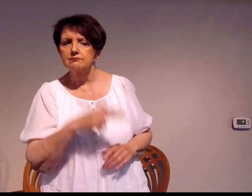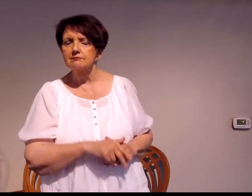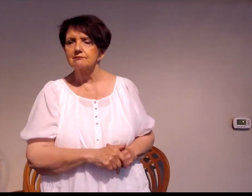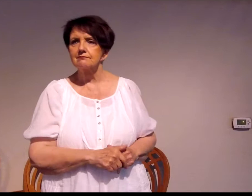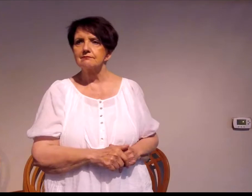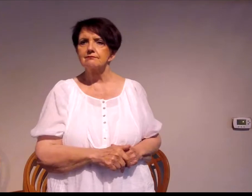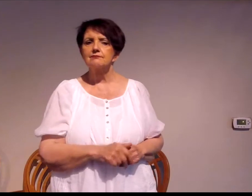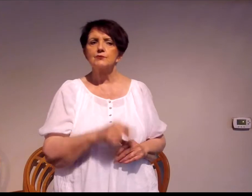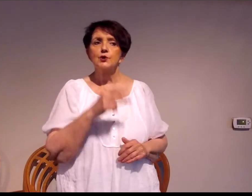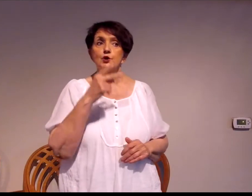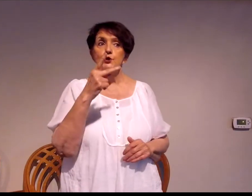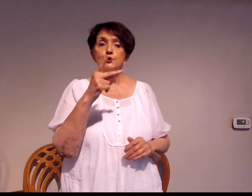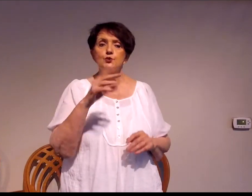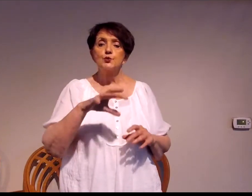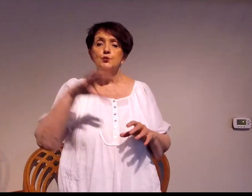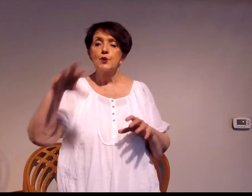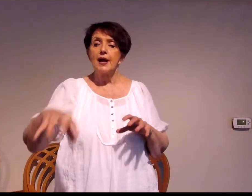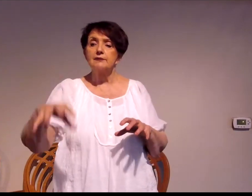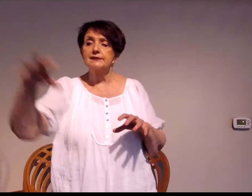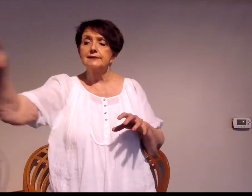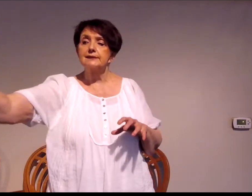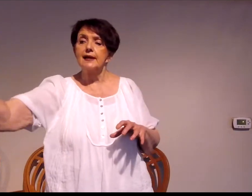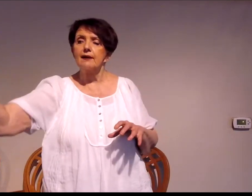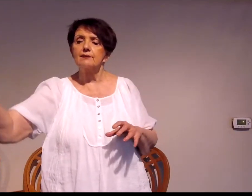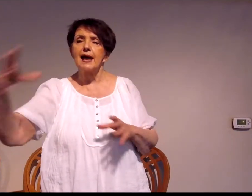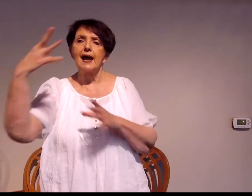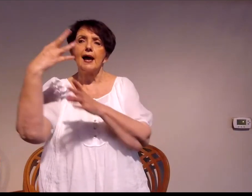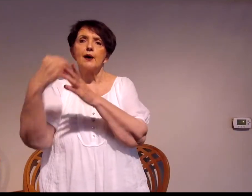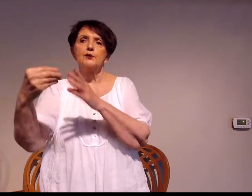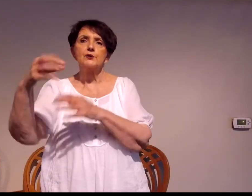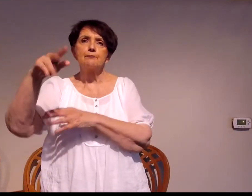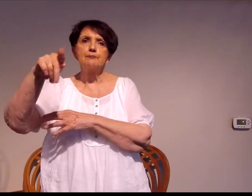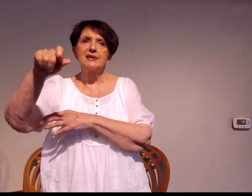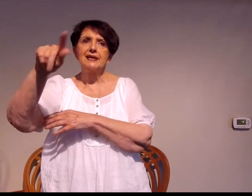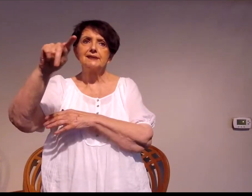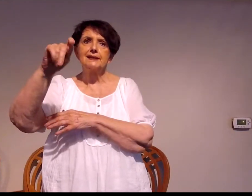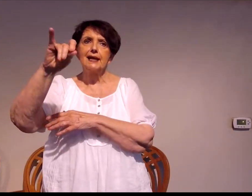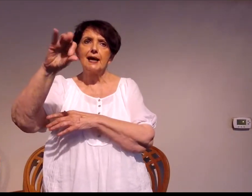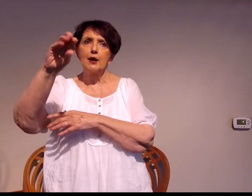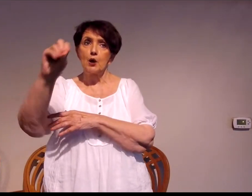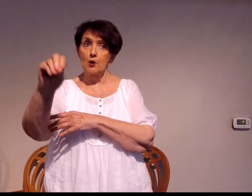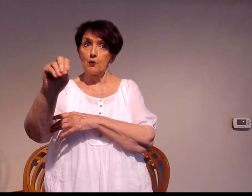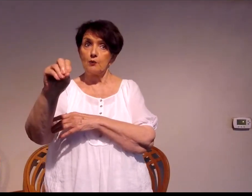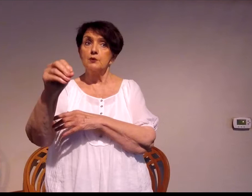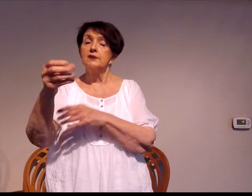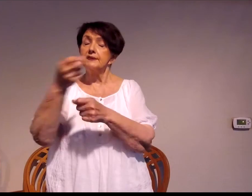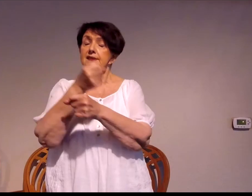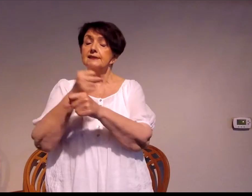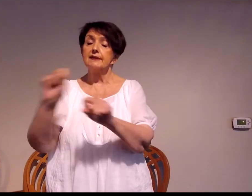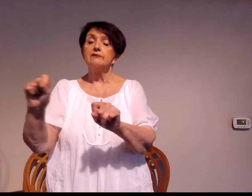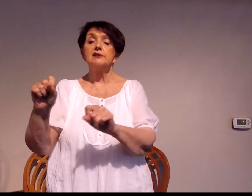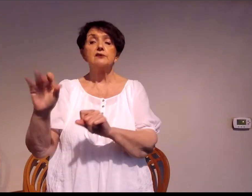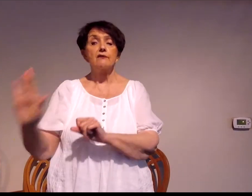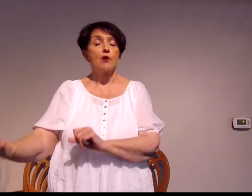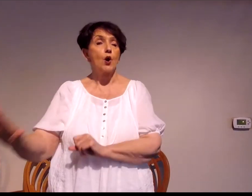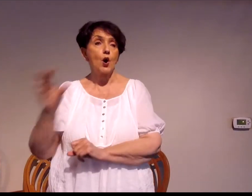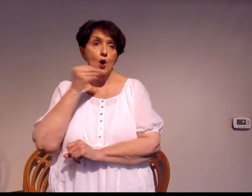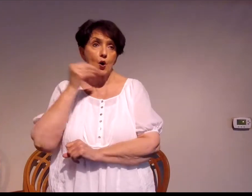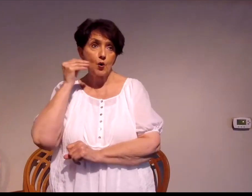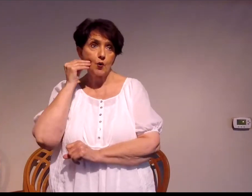2 doors down, out on their patio, in the sanctity of their own home, there was a woman